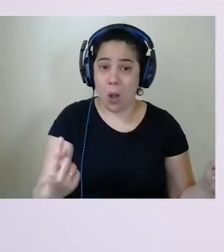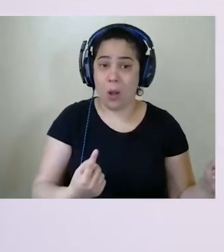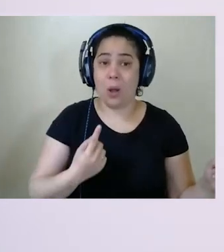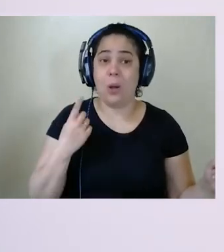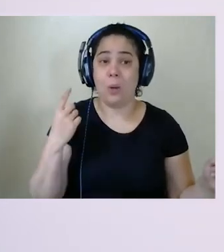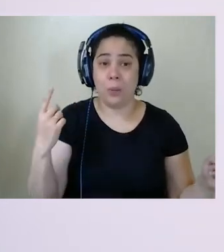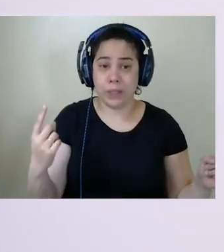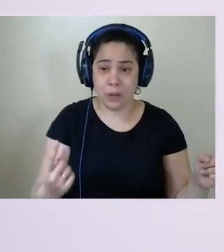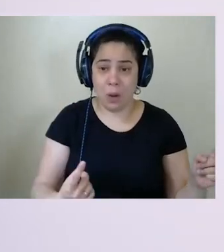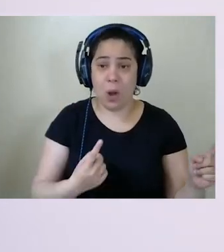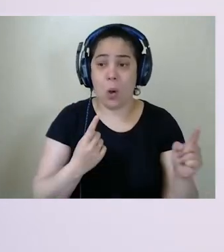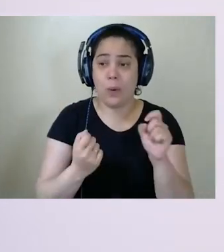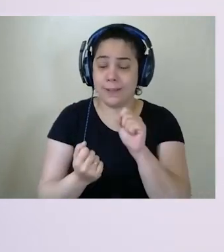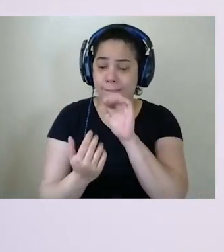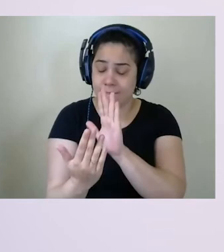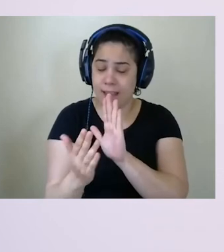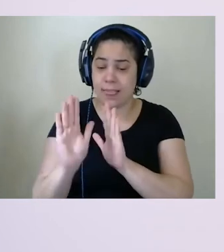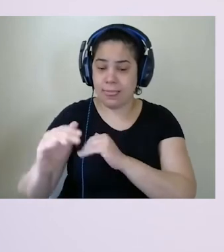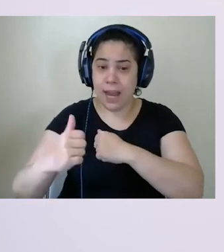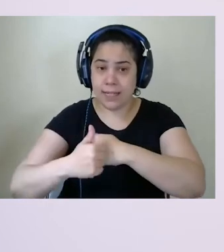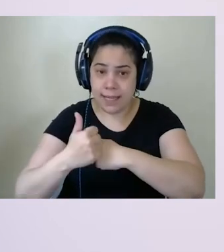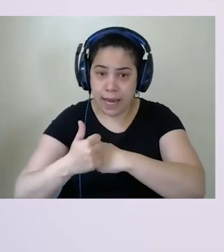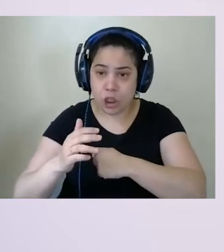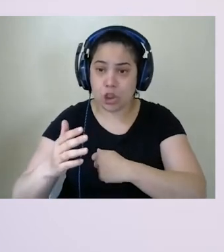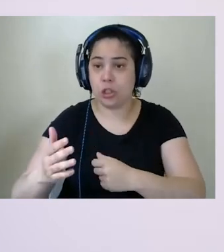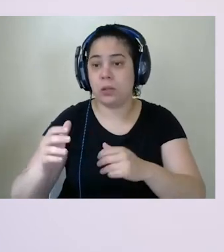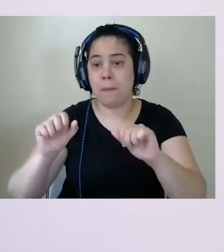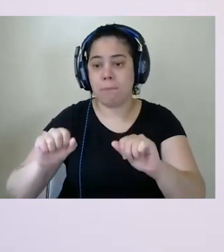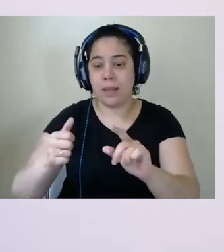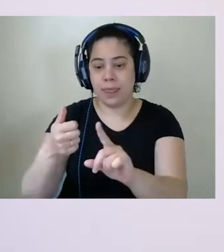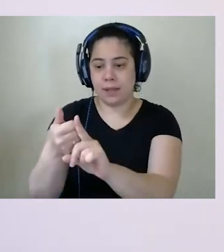death or self-harm when these are the systems that are engaged,